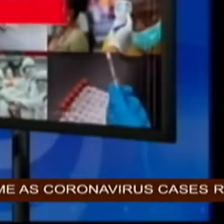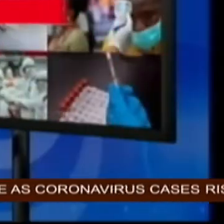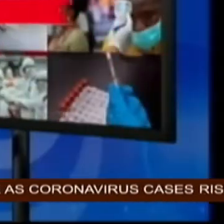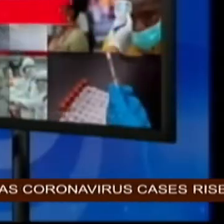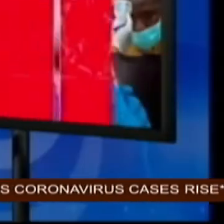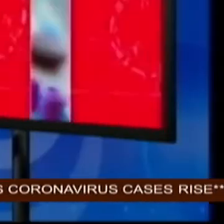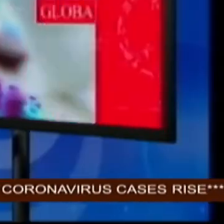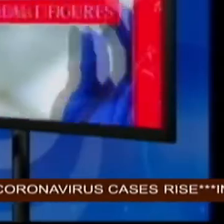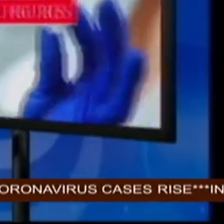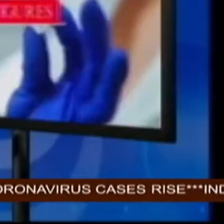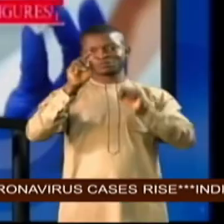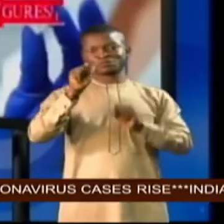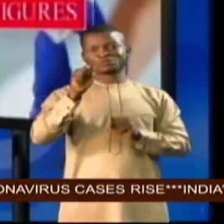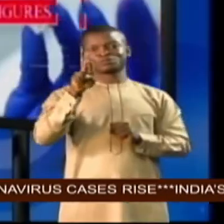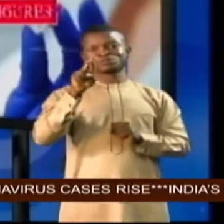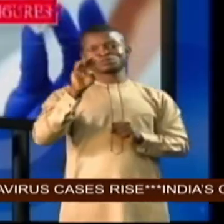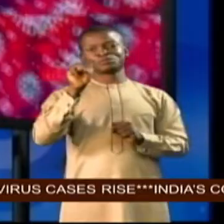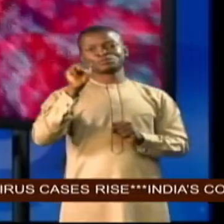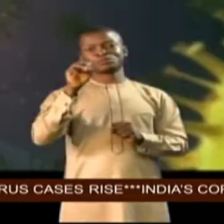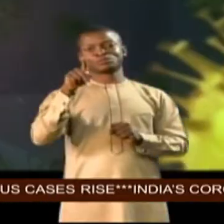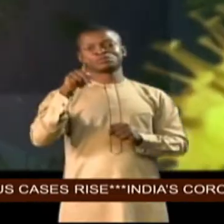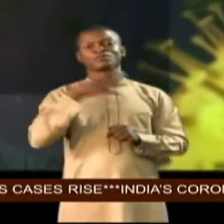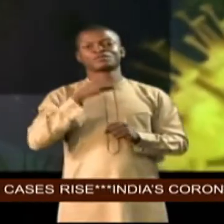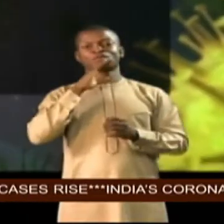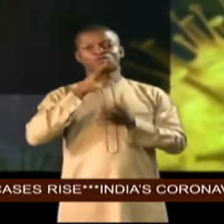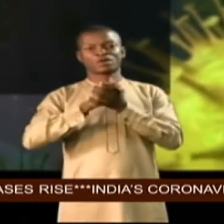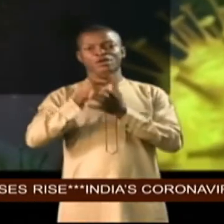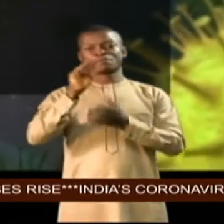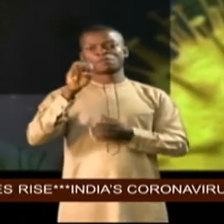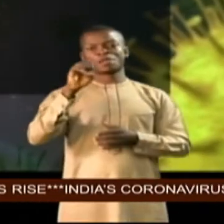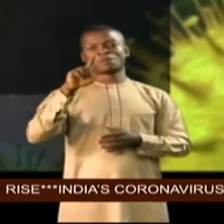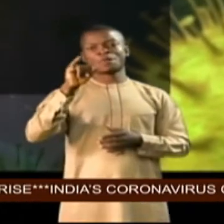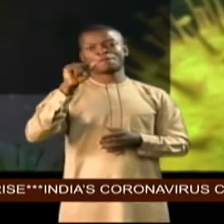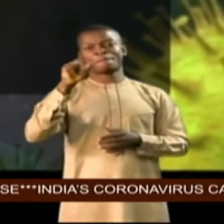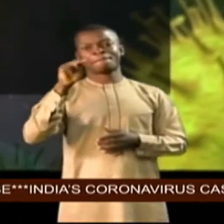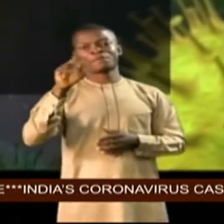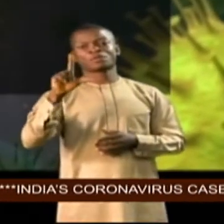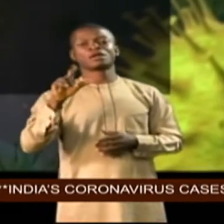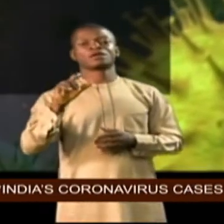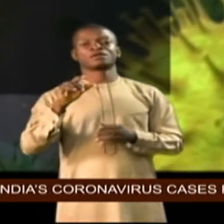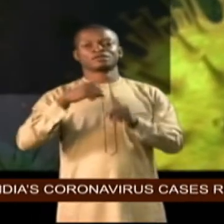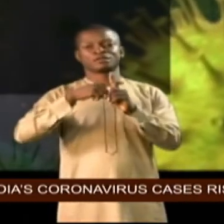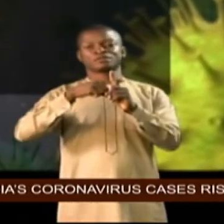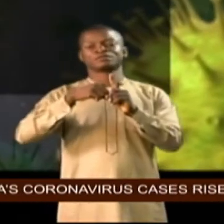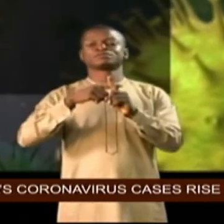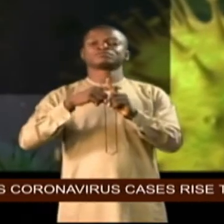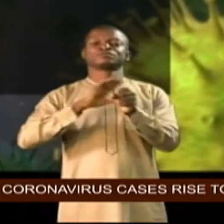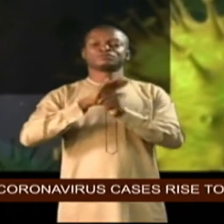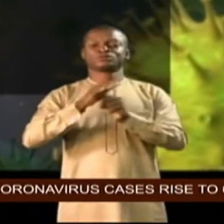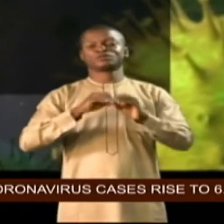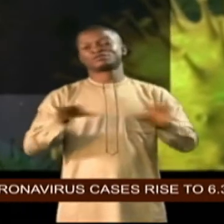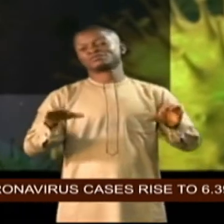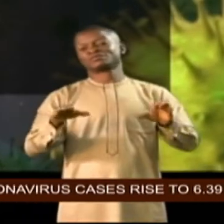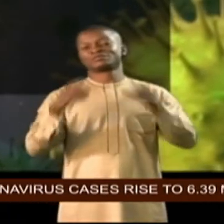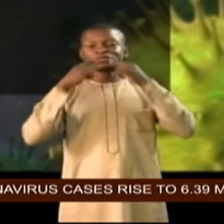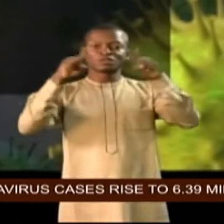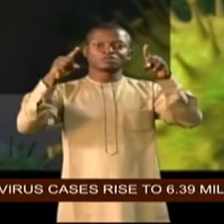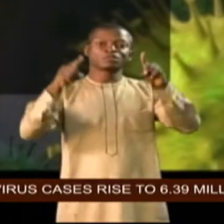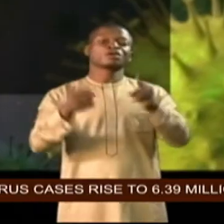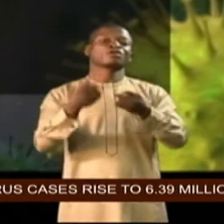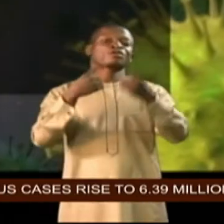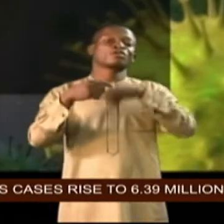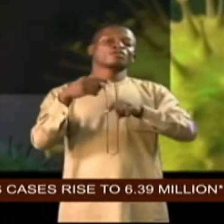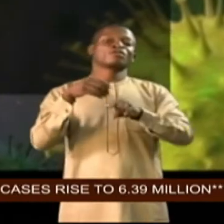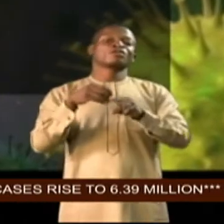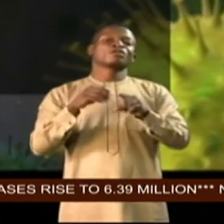U.S. President Donald Trump and his wife Melania have tested positive for COVID-19. President Trump's announcement comes about a month to